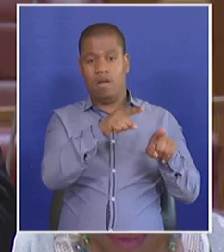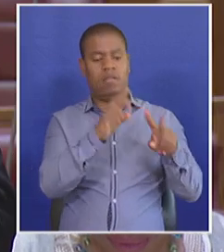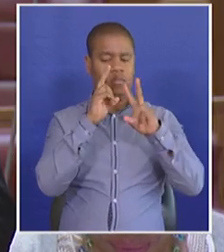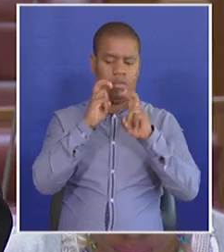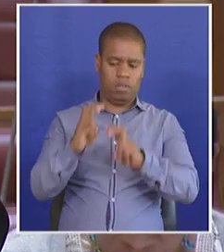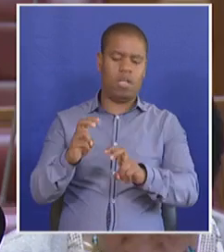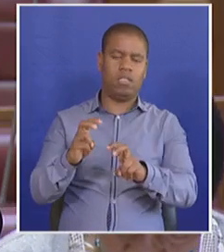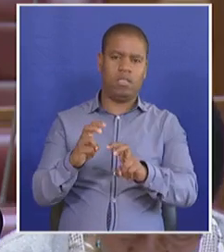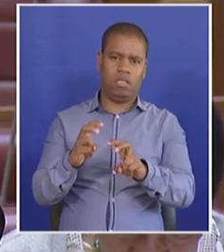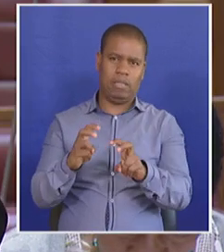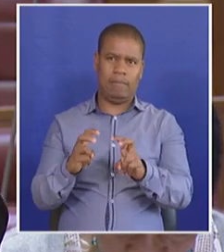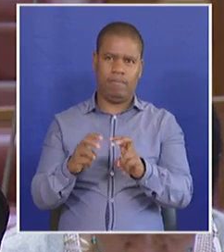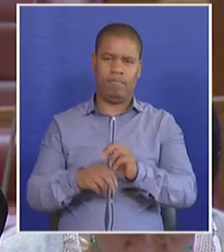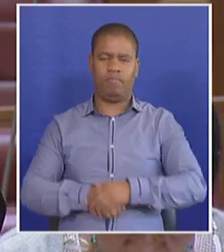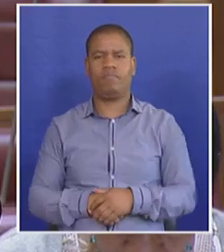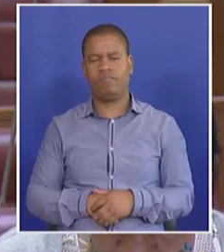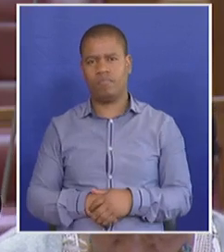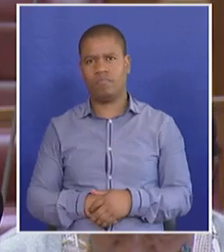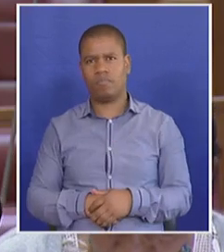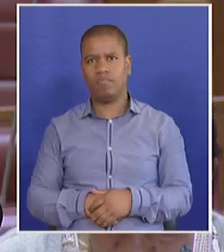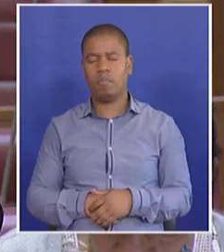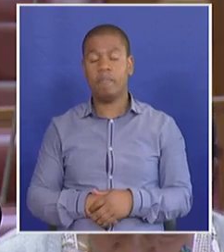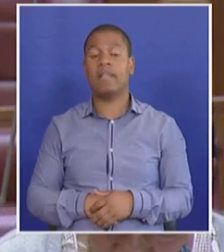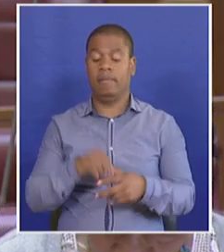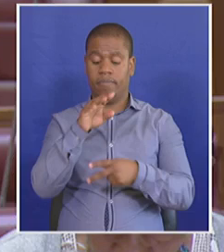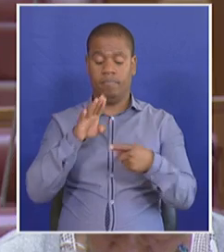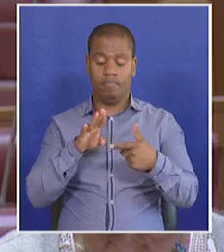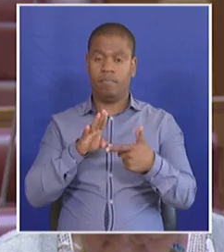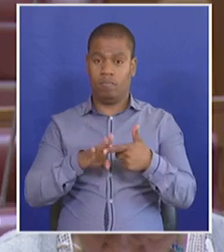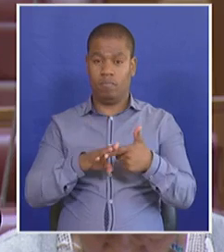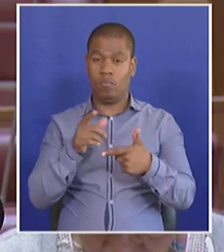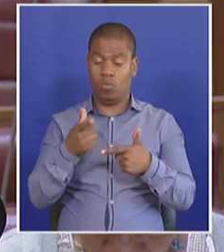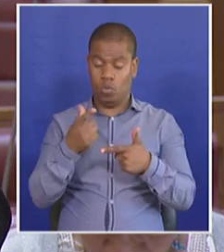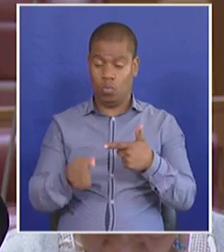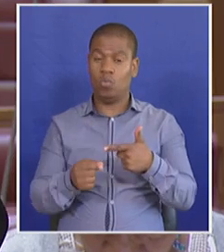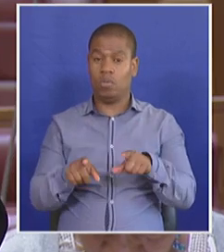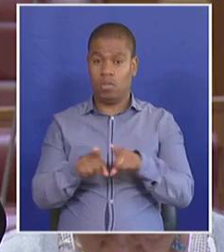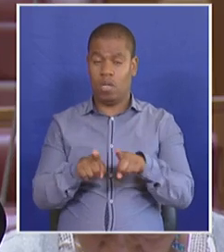including literature review and so forth. You must also basically